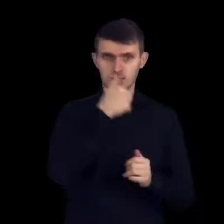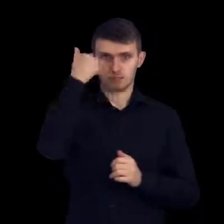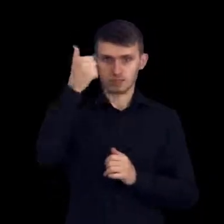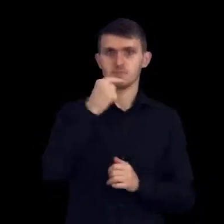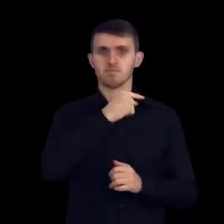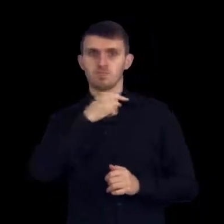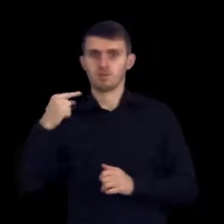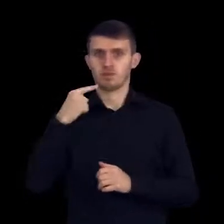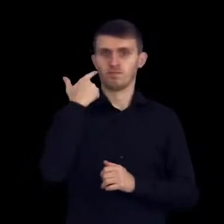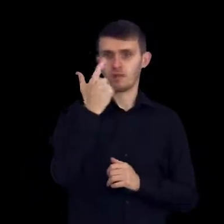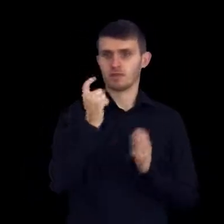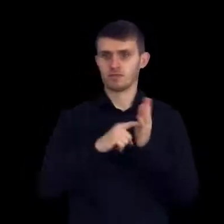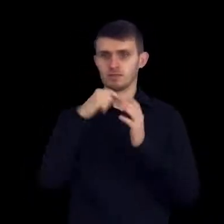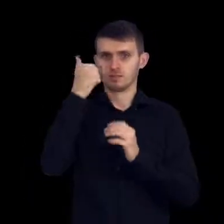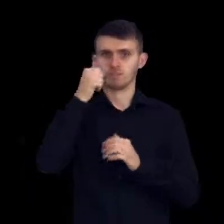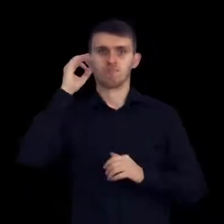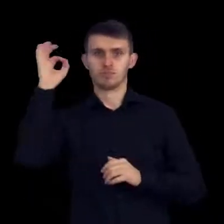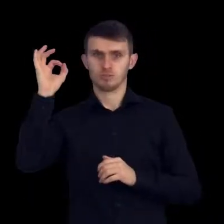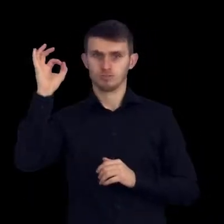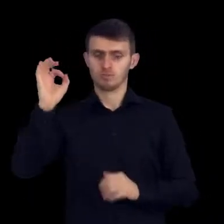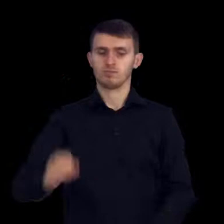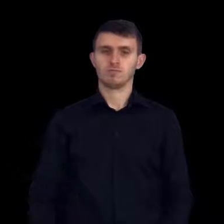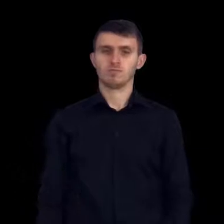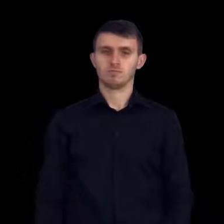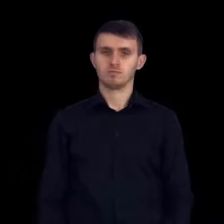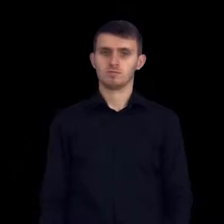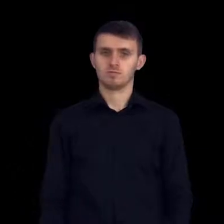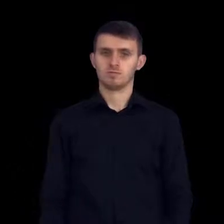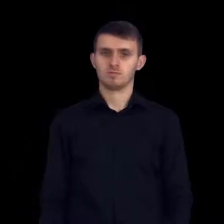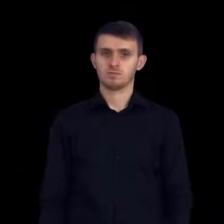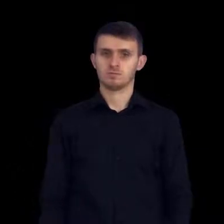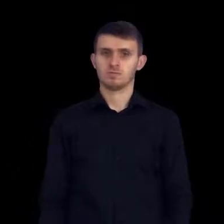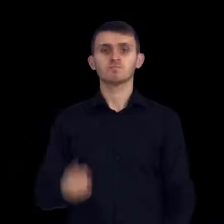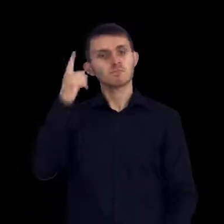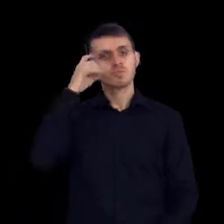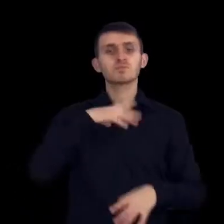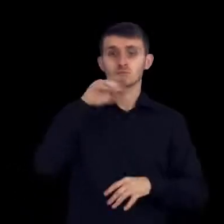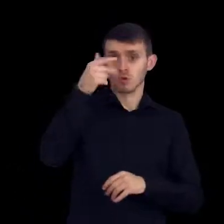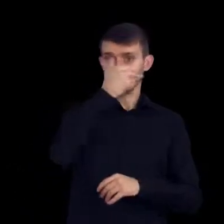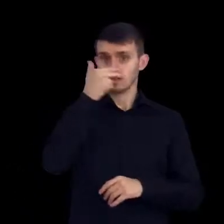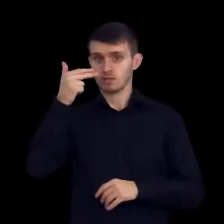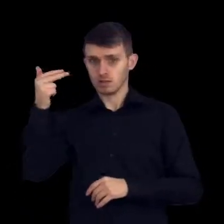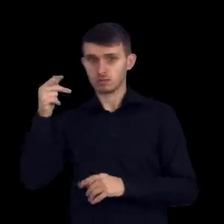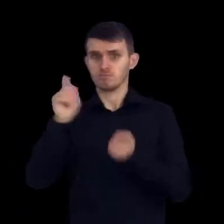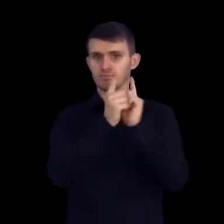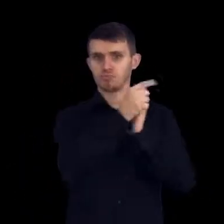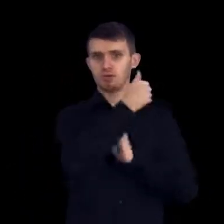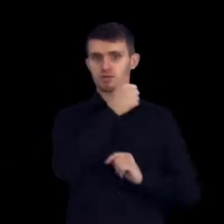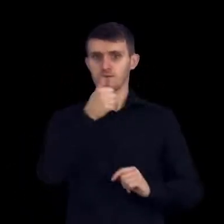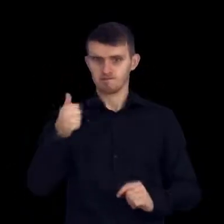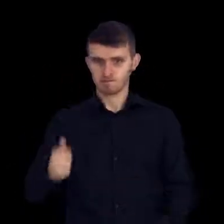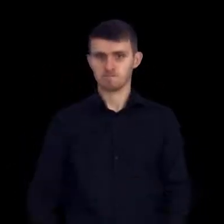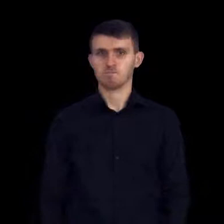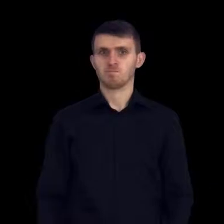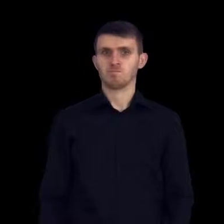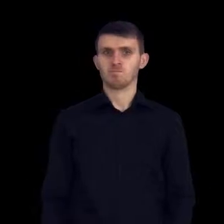to the first power minus 2 times 1 to the zero power. Every place we saw an n, we have an n there. We have an n